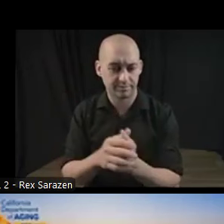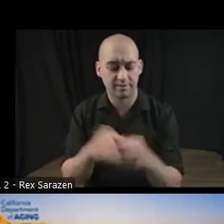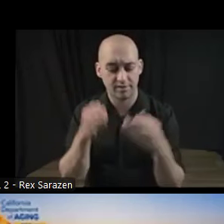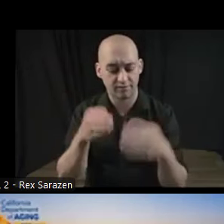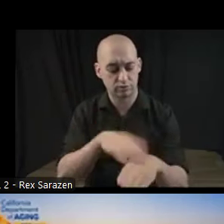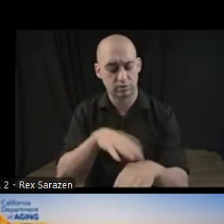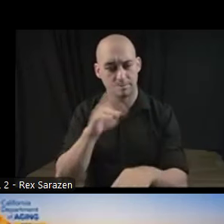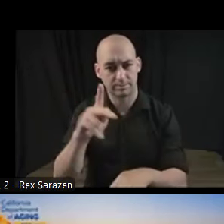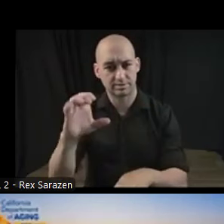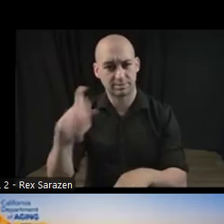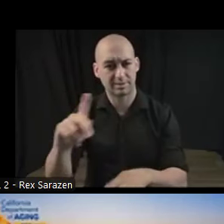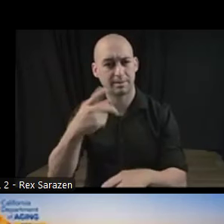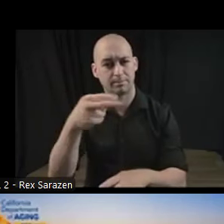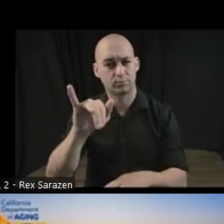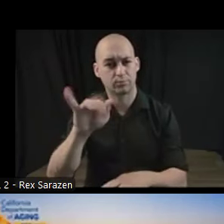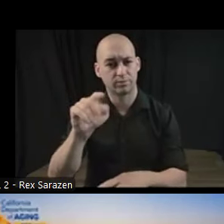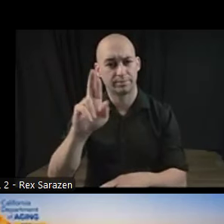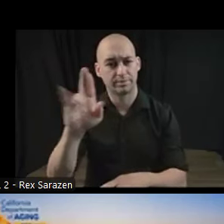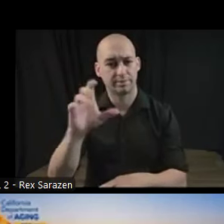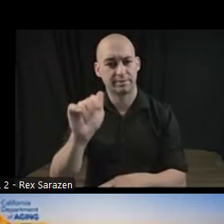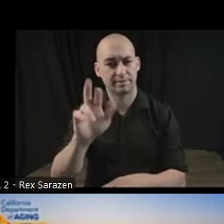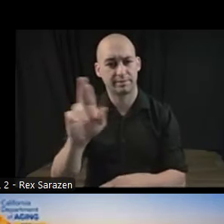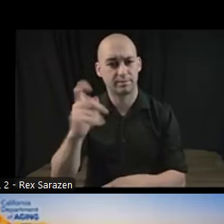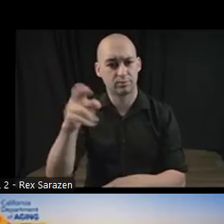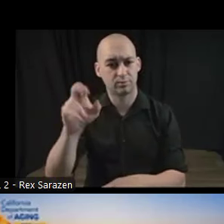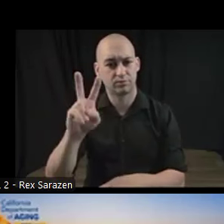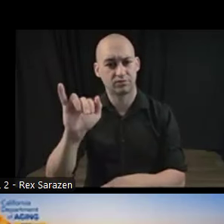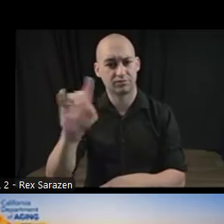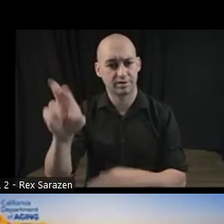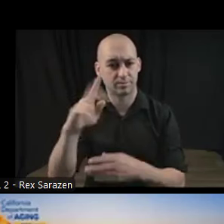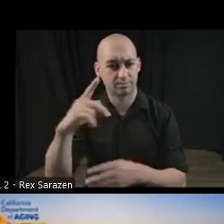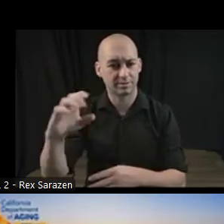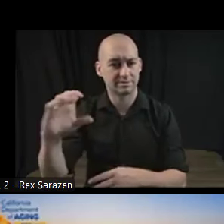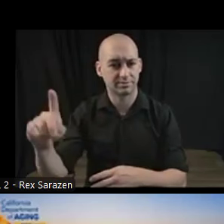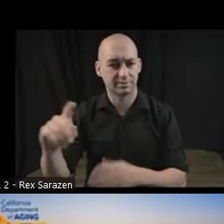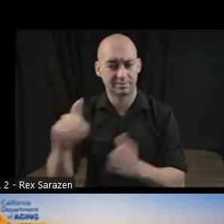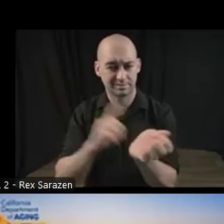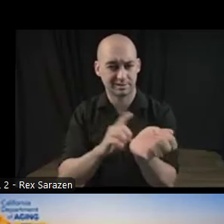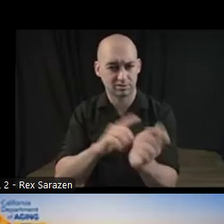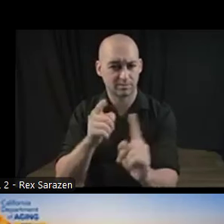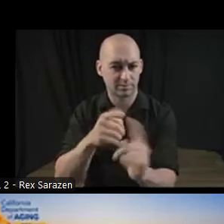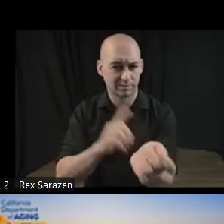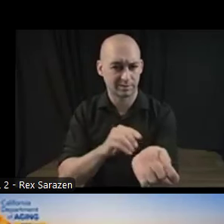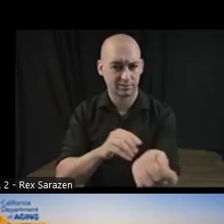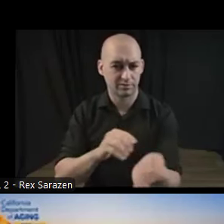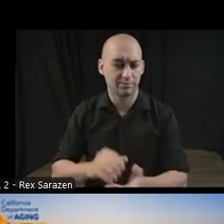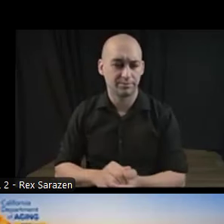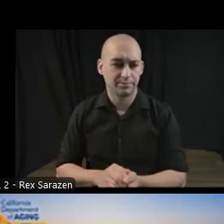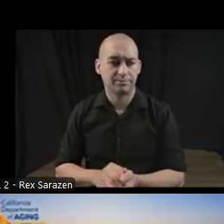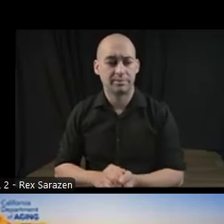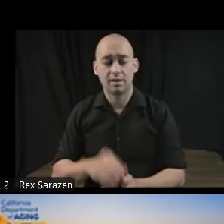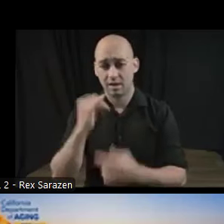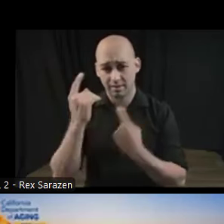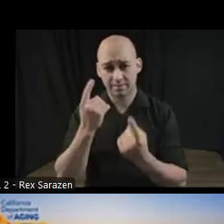be really, really helpful. That is a wonderful idea. And I think what we should do, Dr. Mobley, is